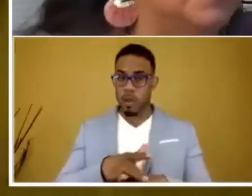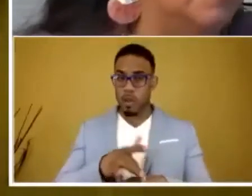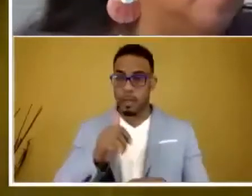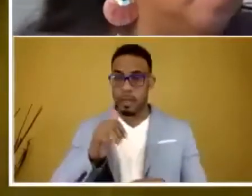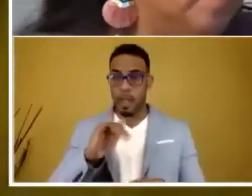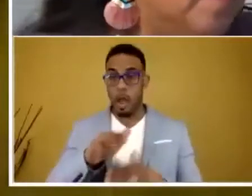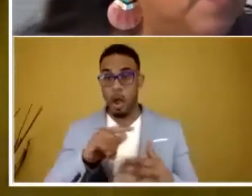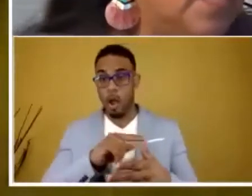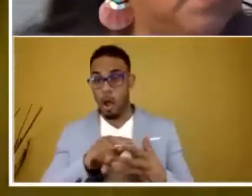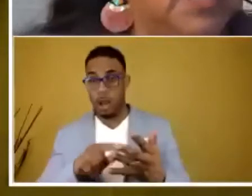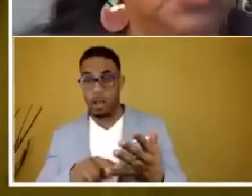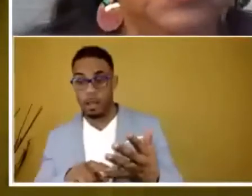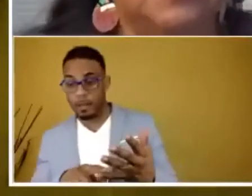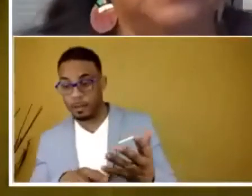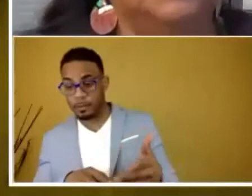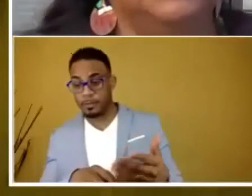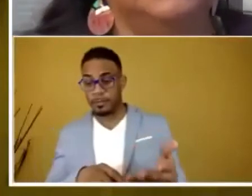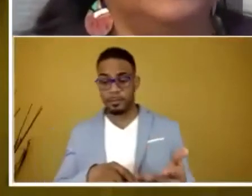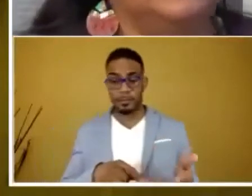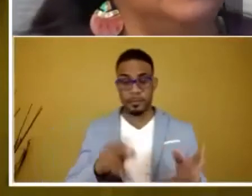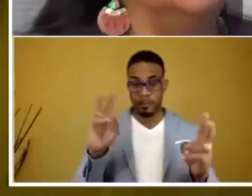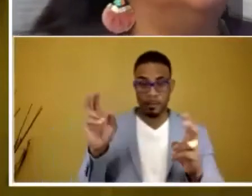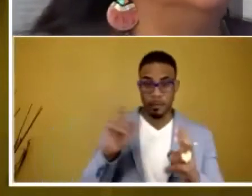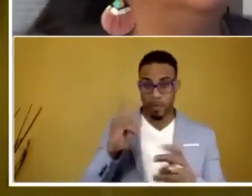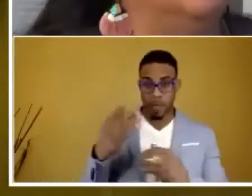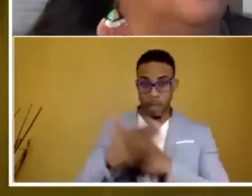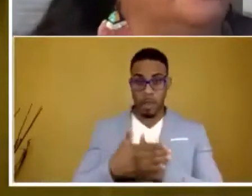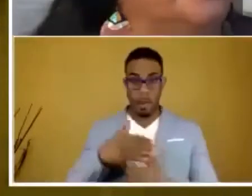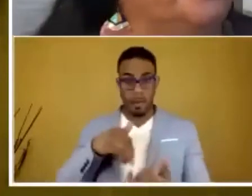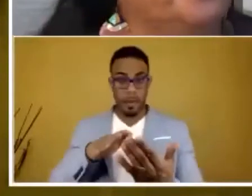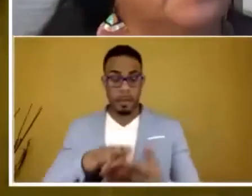of the issues that our country is facing.